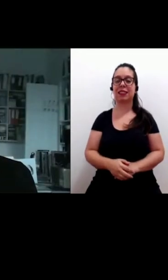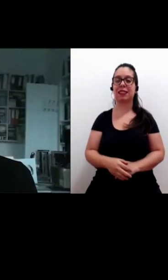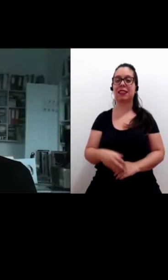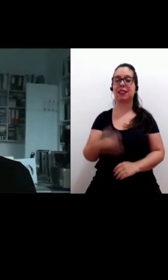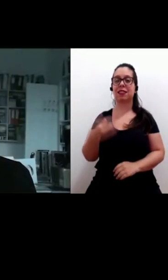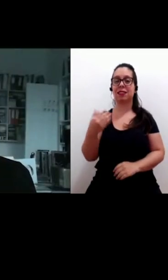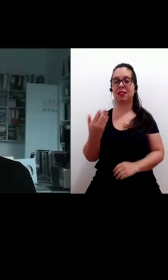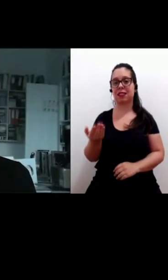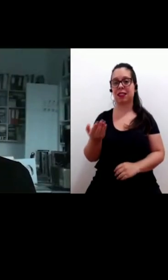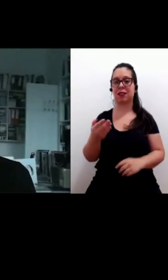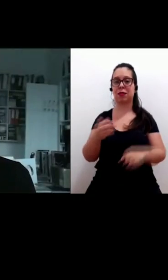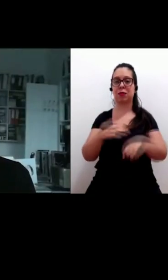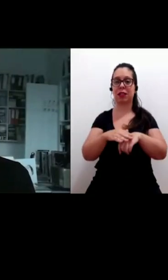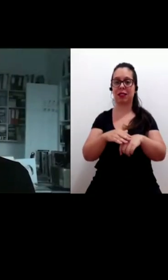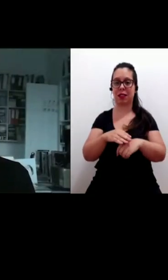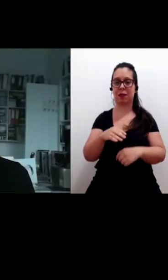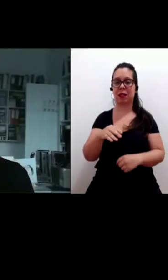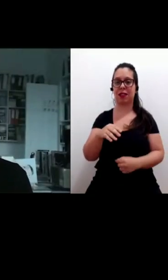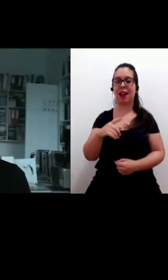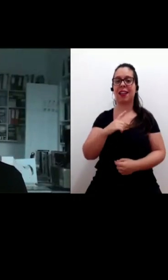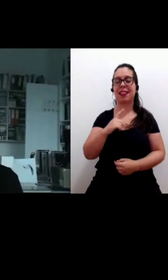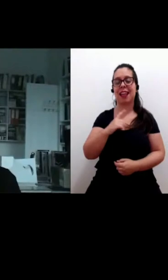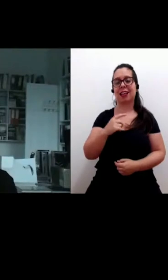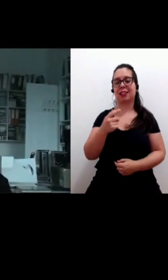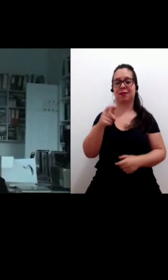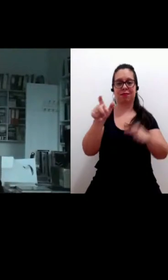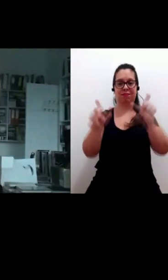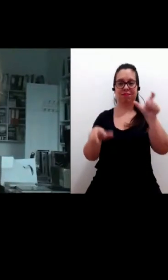Kiarostami or Mark Malbaf that became